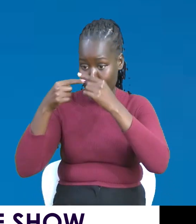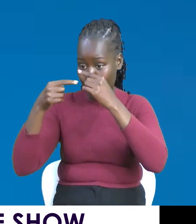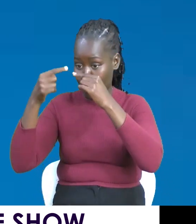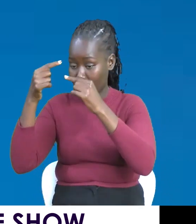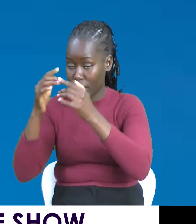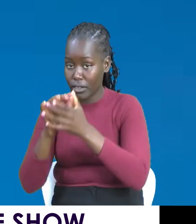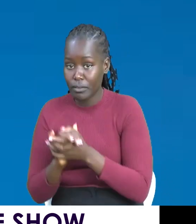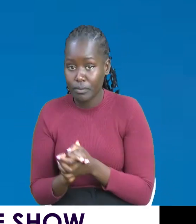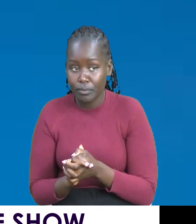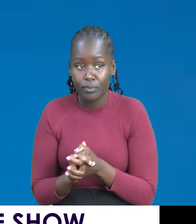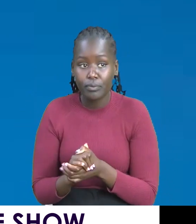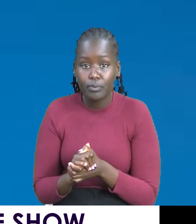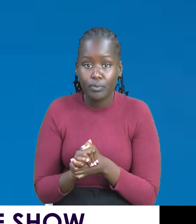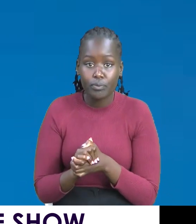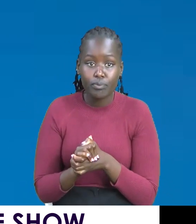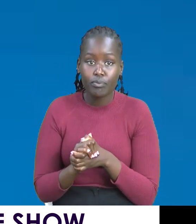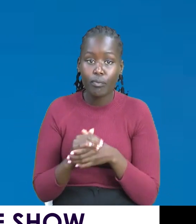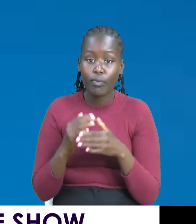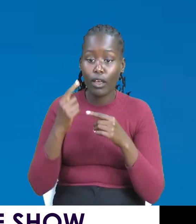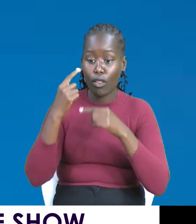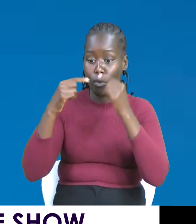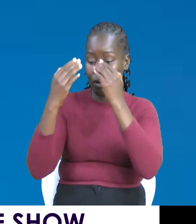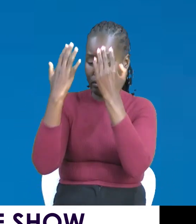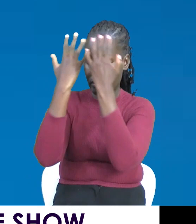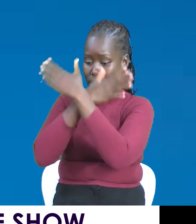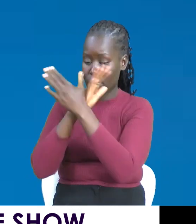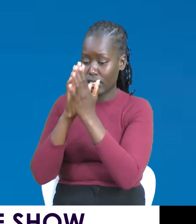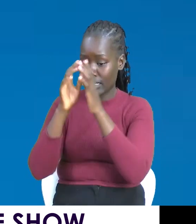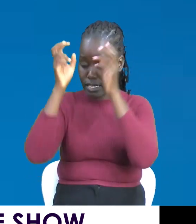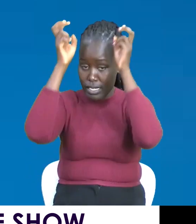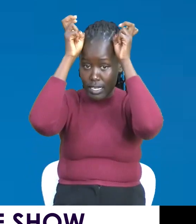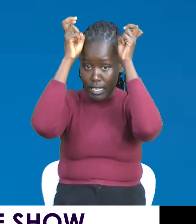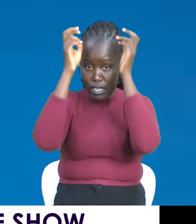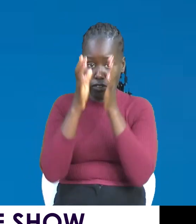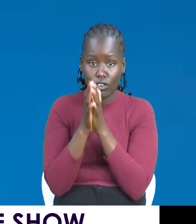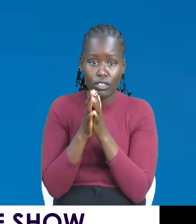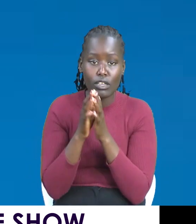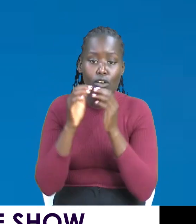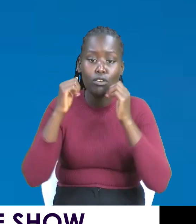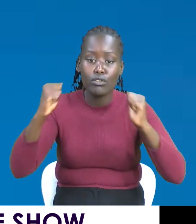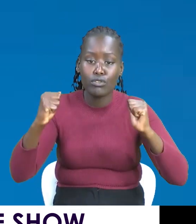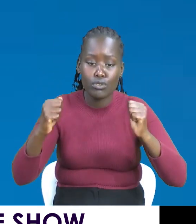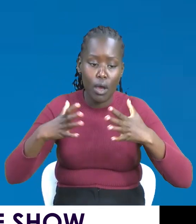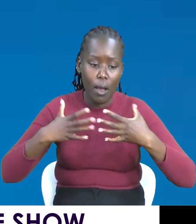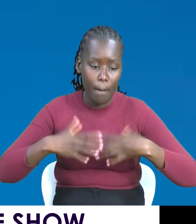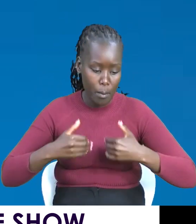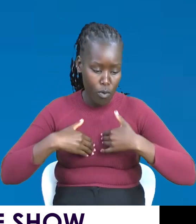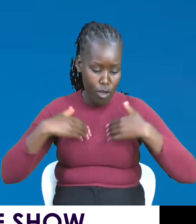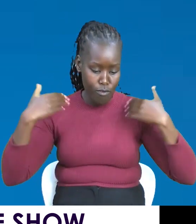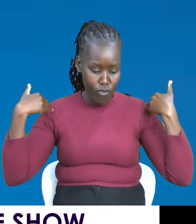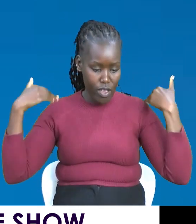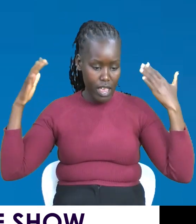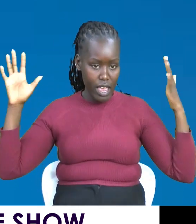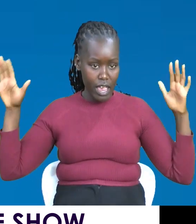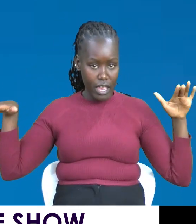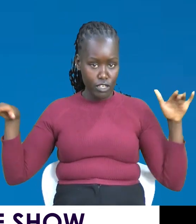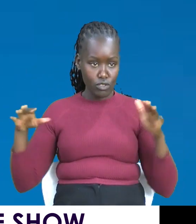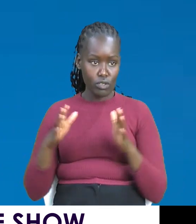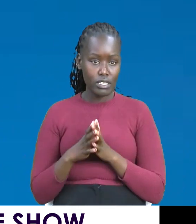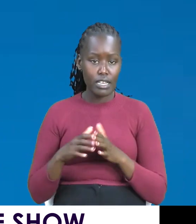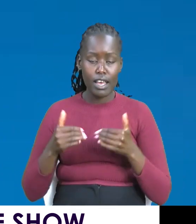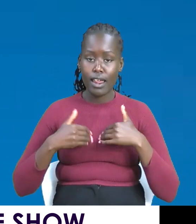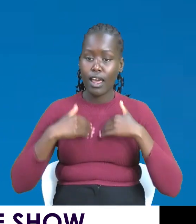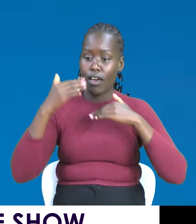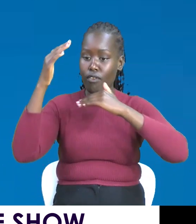strife. They overcome darkness and evil. Tough people carry angels. They carry